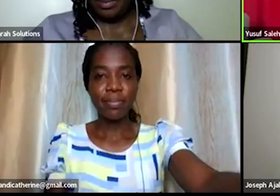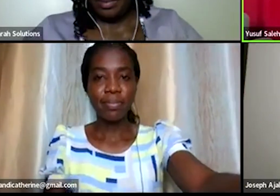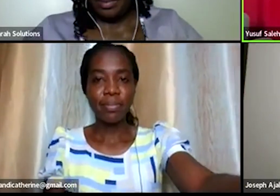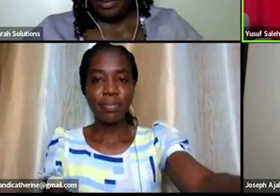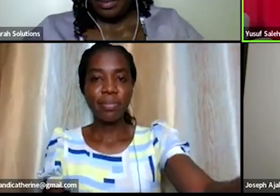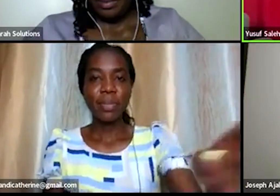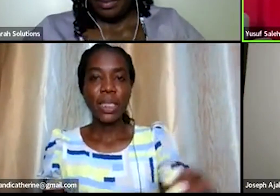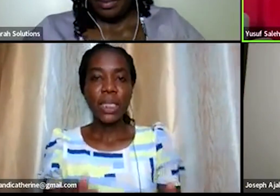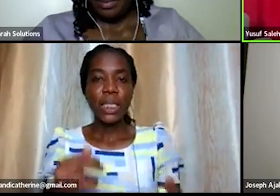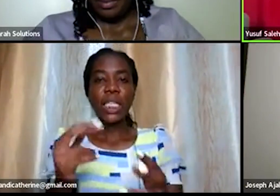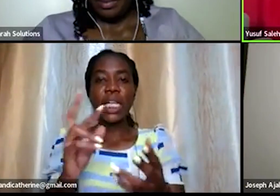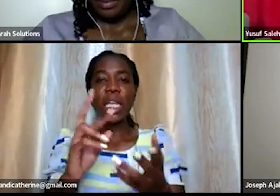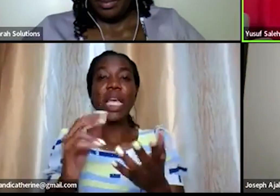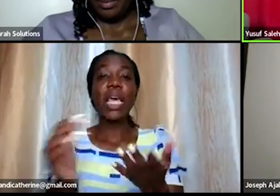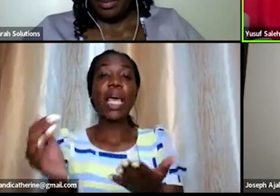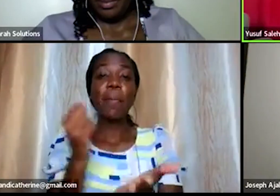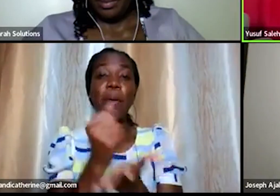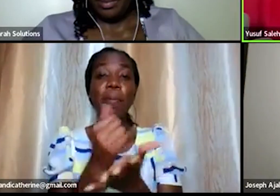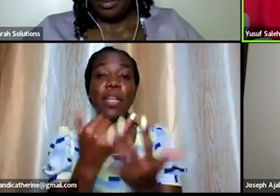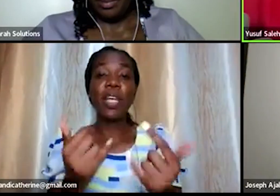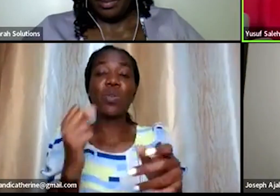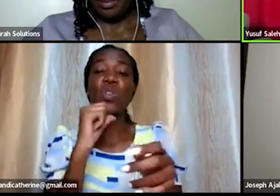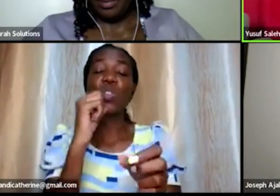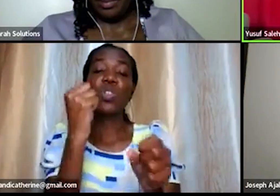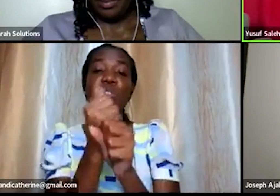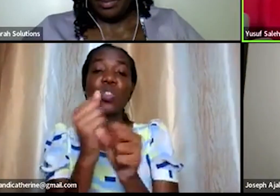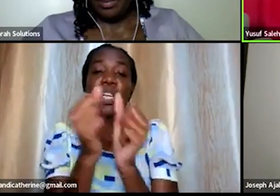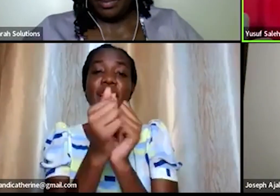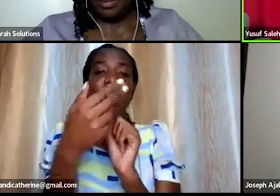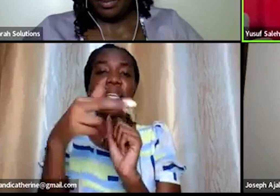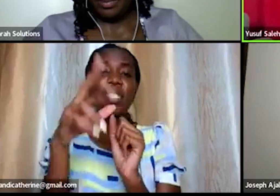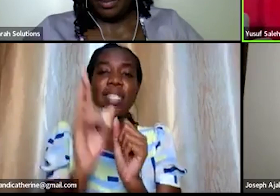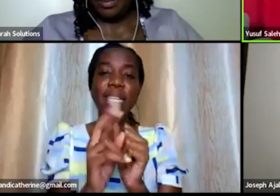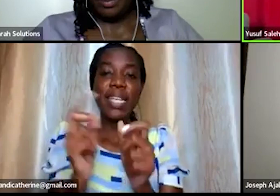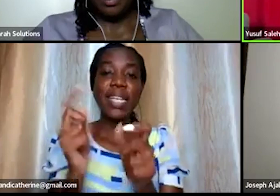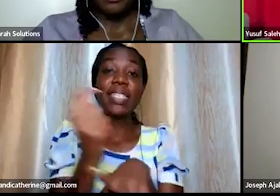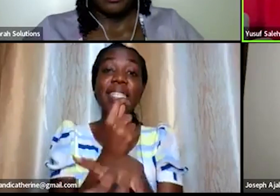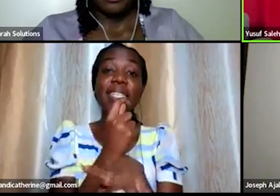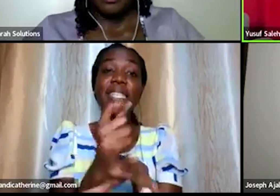HR people. I mean, trainings are not done with the HR people.